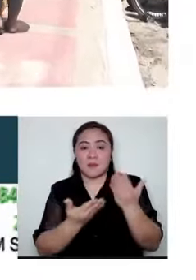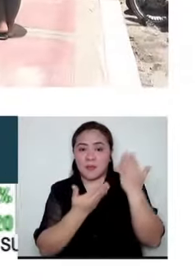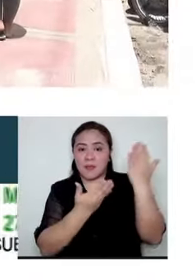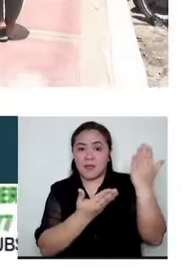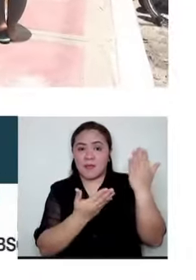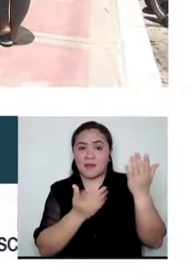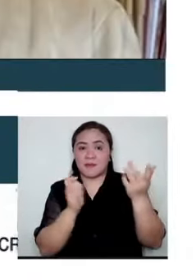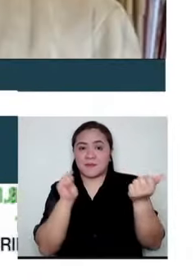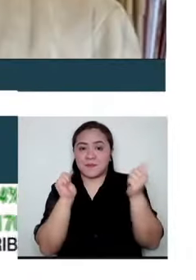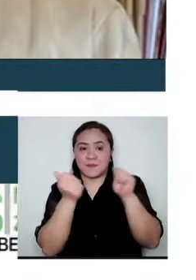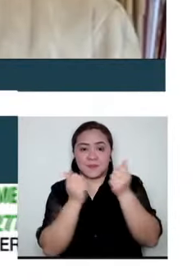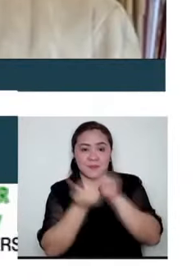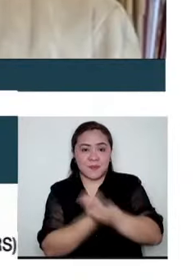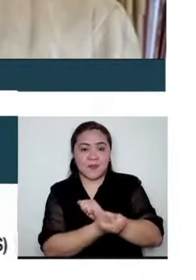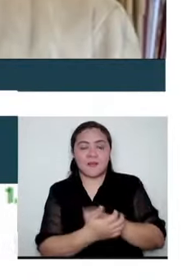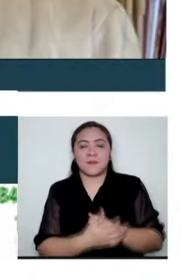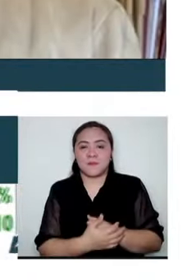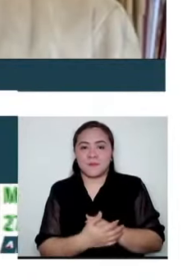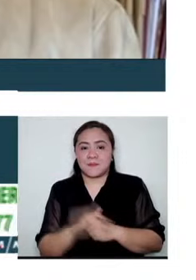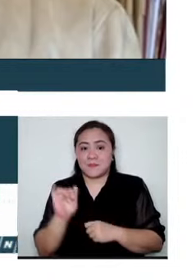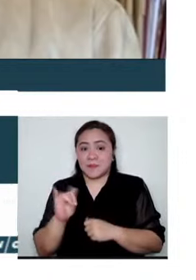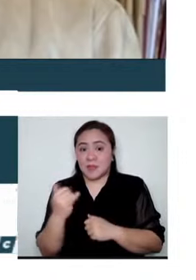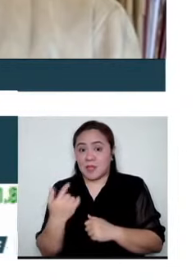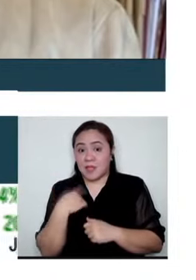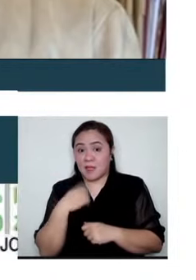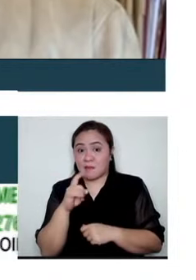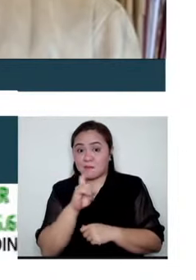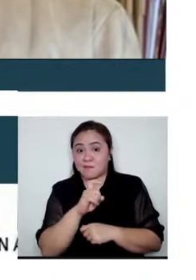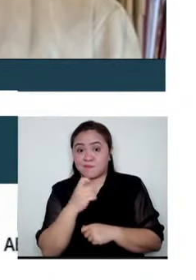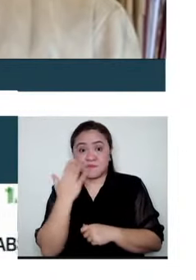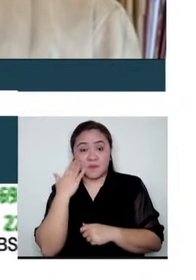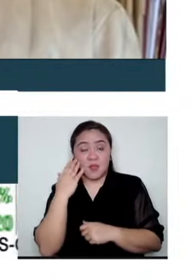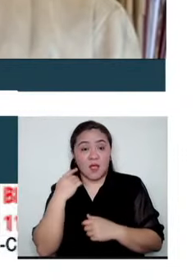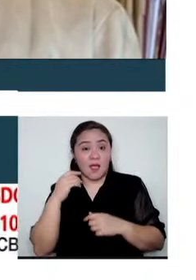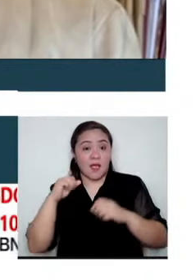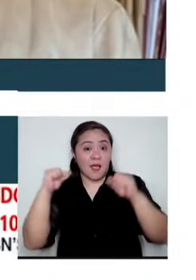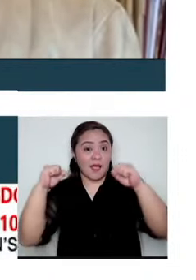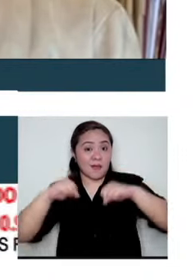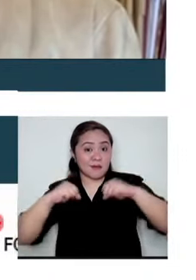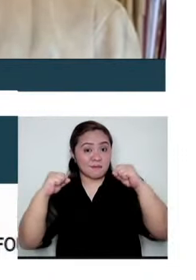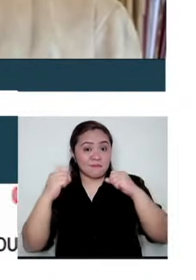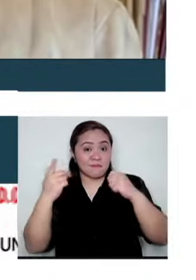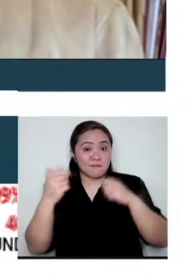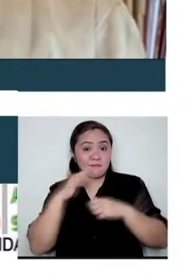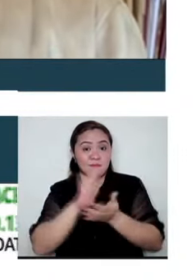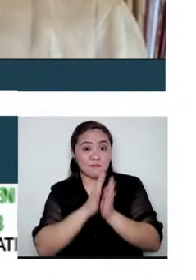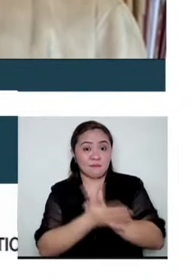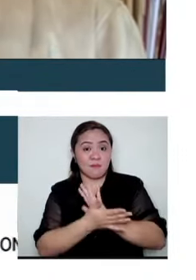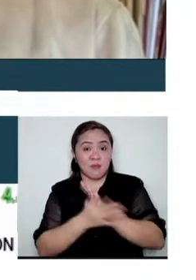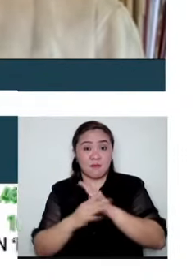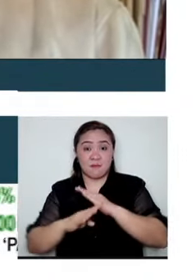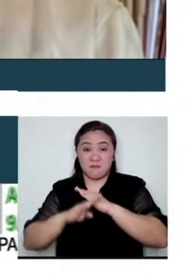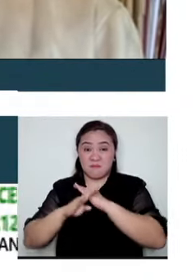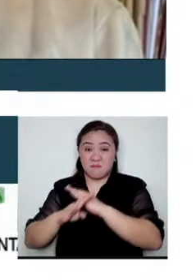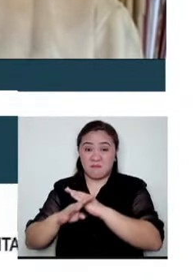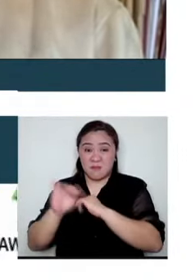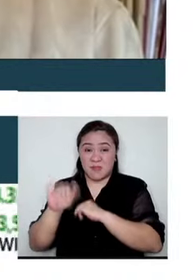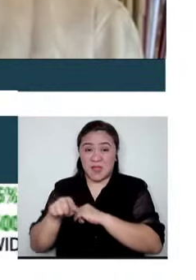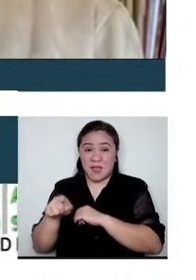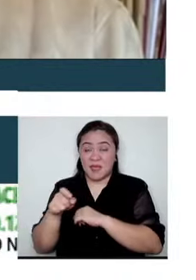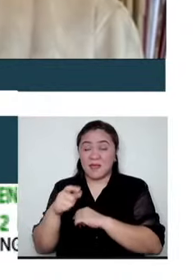now, looking back, Senator, would you say that these tripartite agreements were more of a stumbling block in the COVID